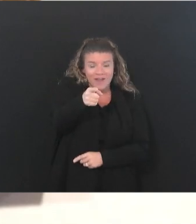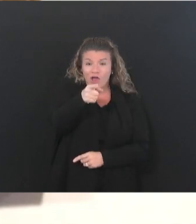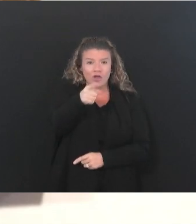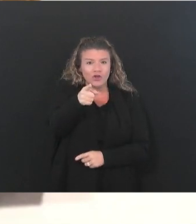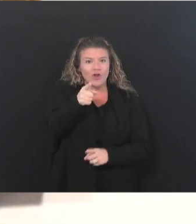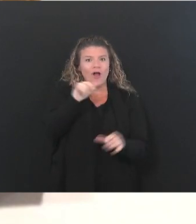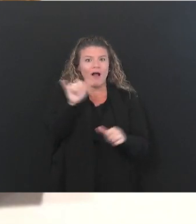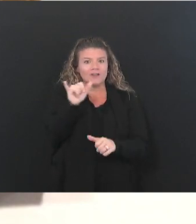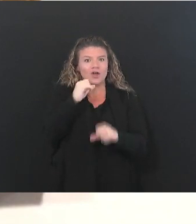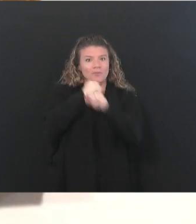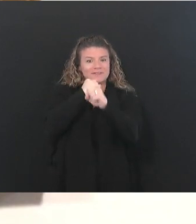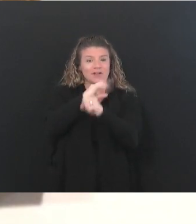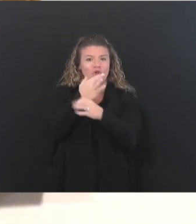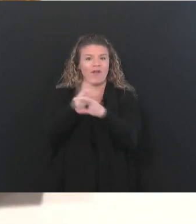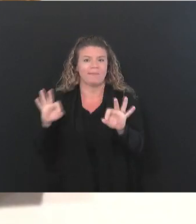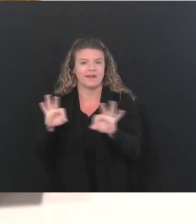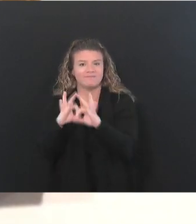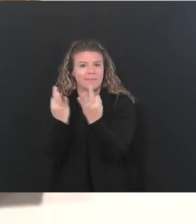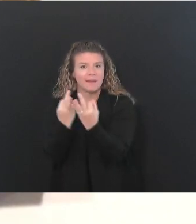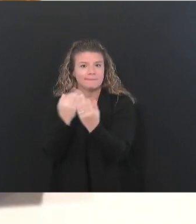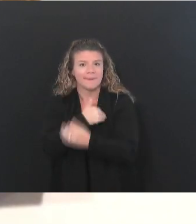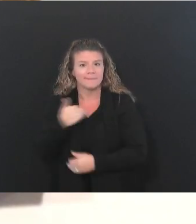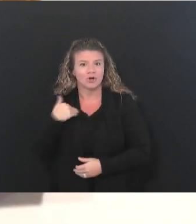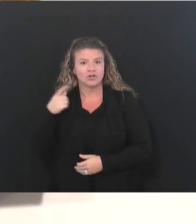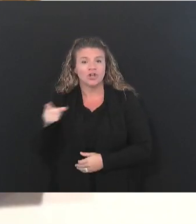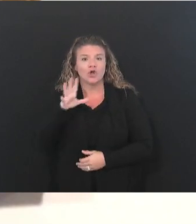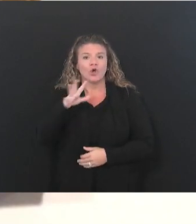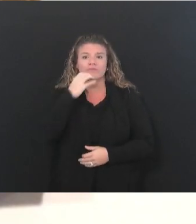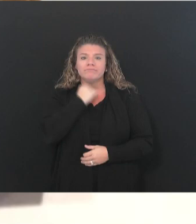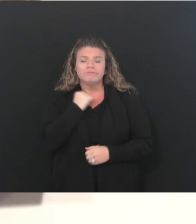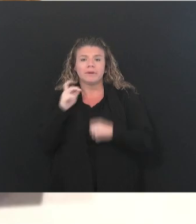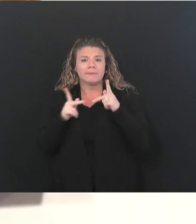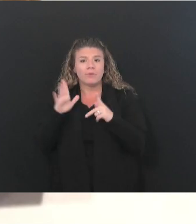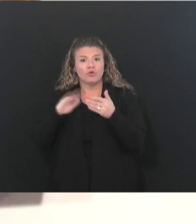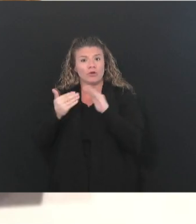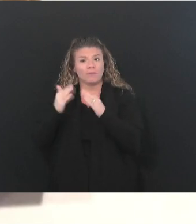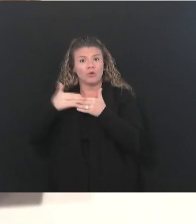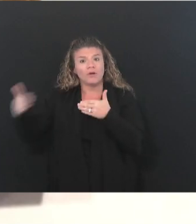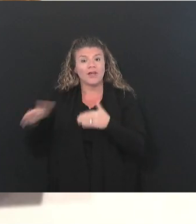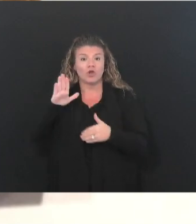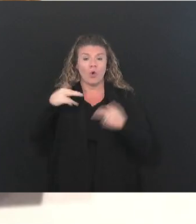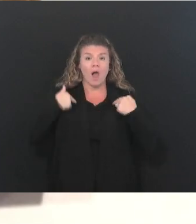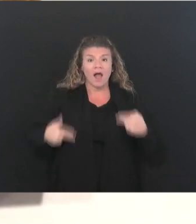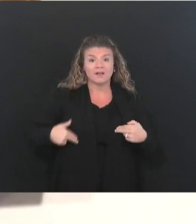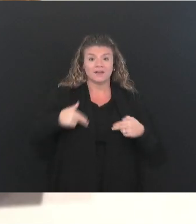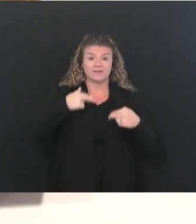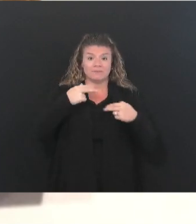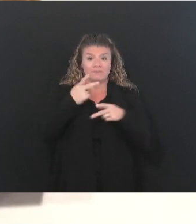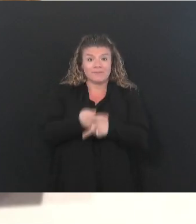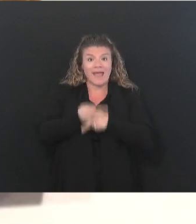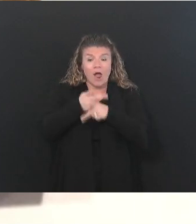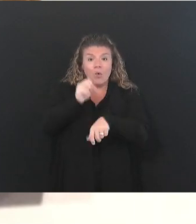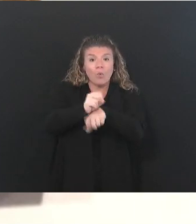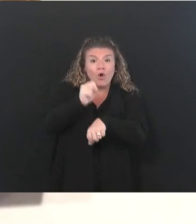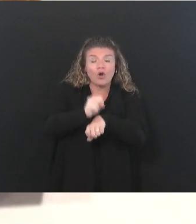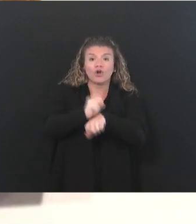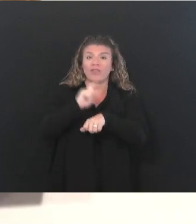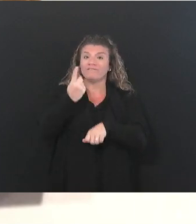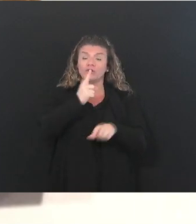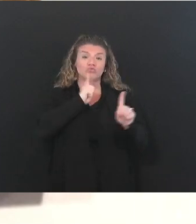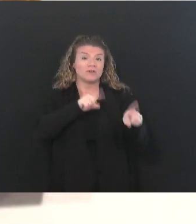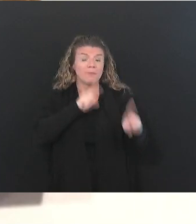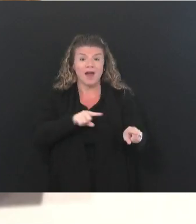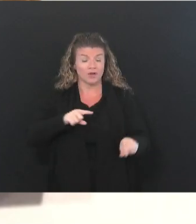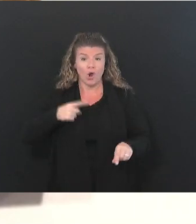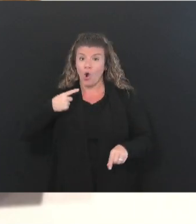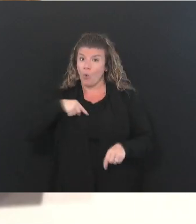your family members, your vulnerable people in your community, our healthcare workers, our first responders. And we are doing a great job at